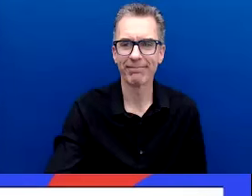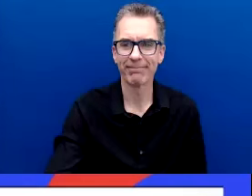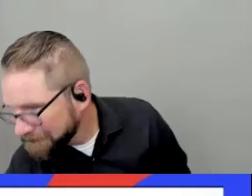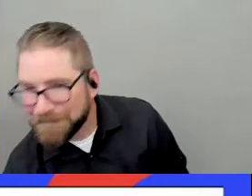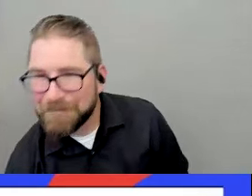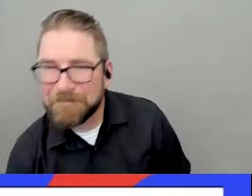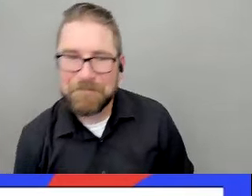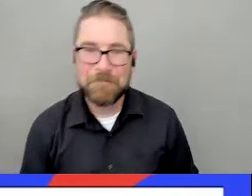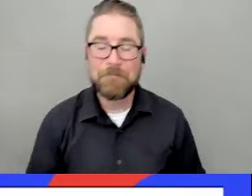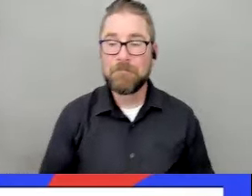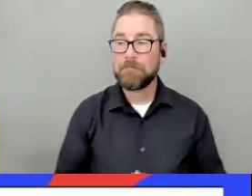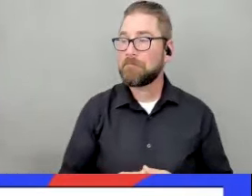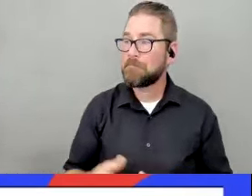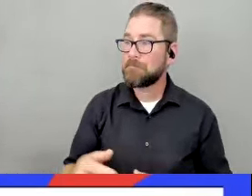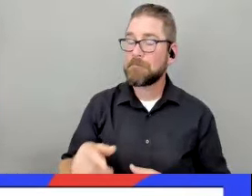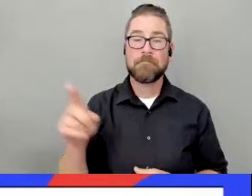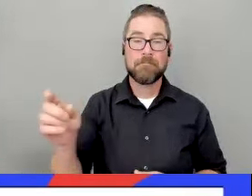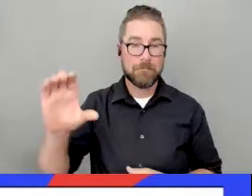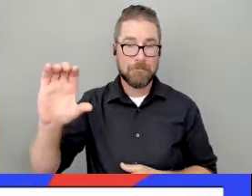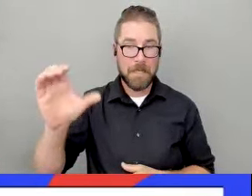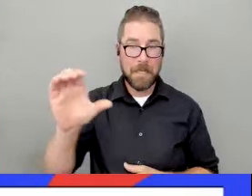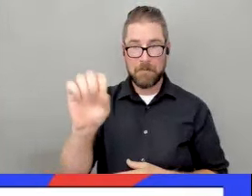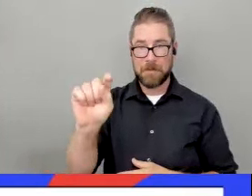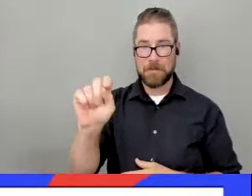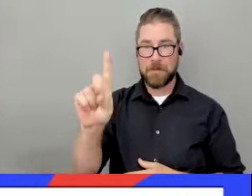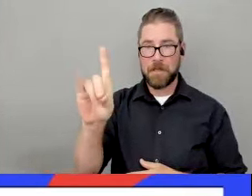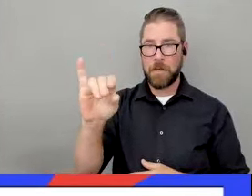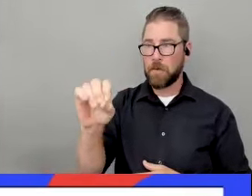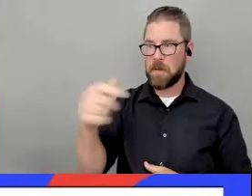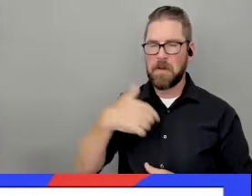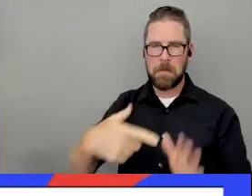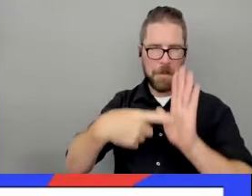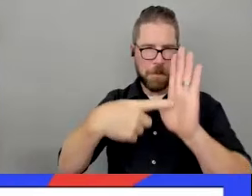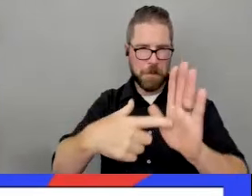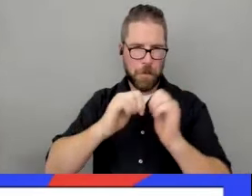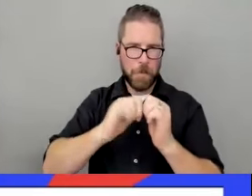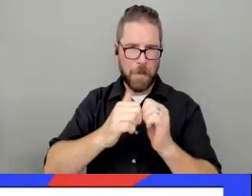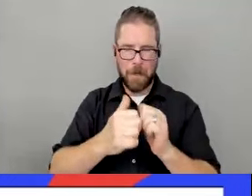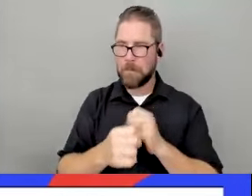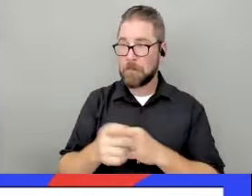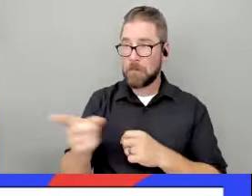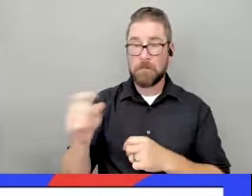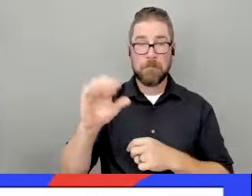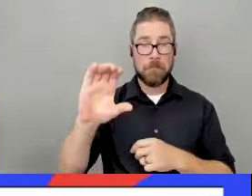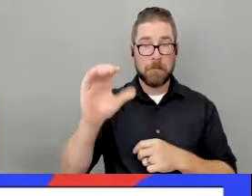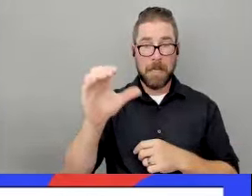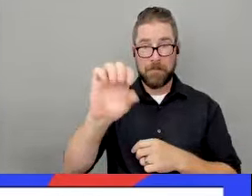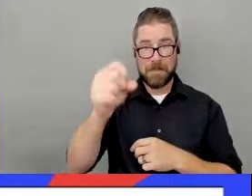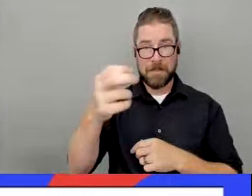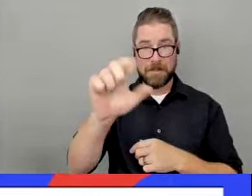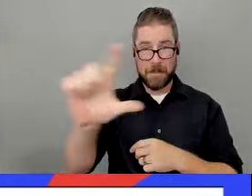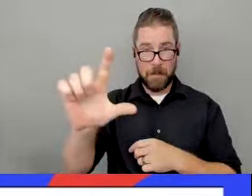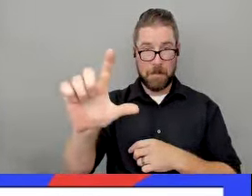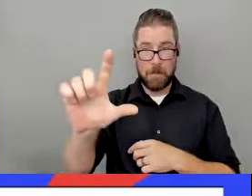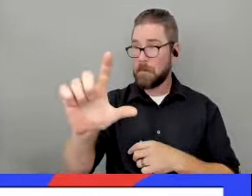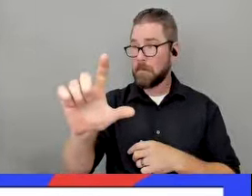it available. In your Canvas shell, I've opened the course that, of course, I'm going to be using